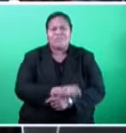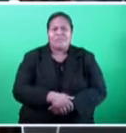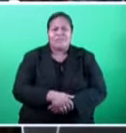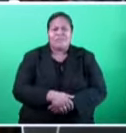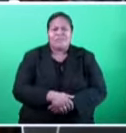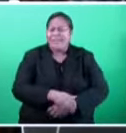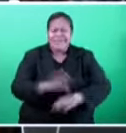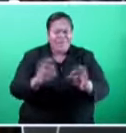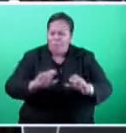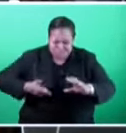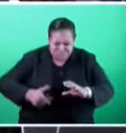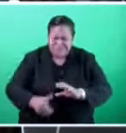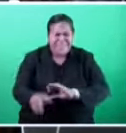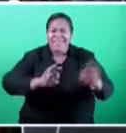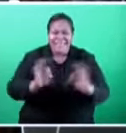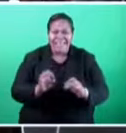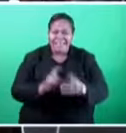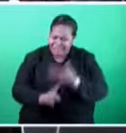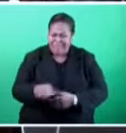nothing to do with mining. There's no mining has taken place.